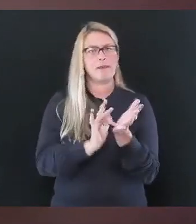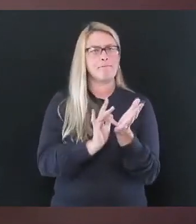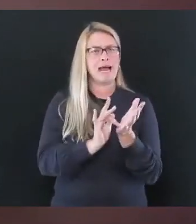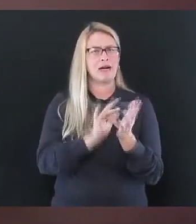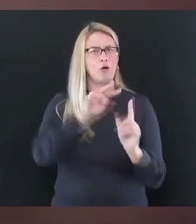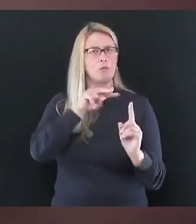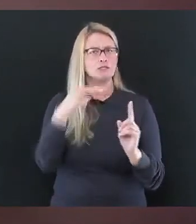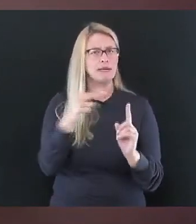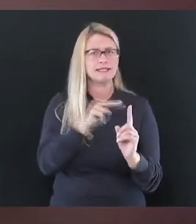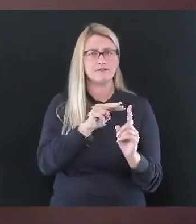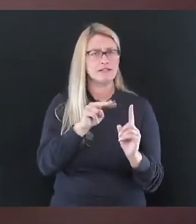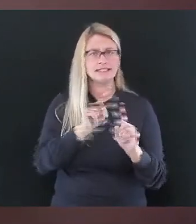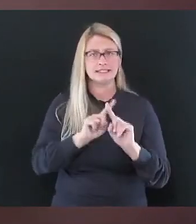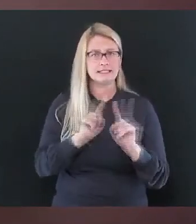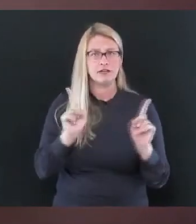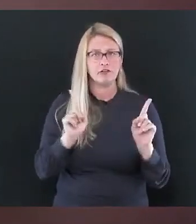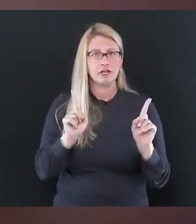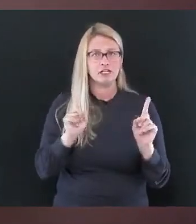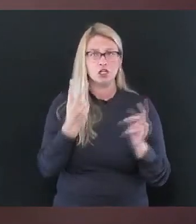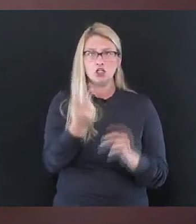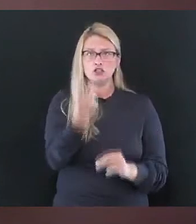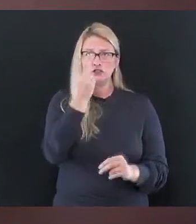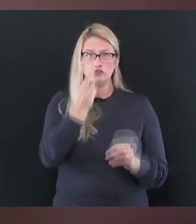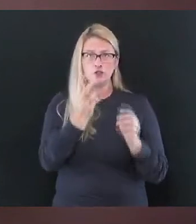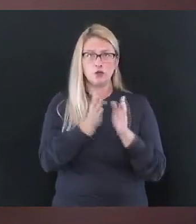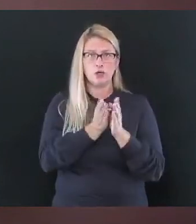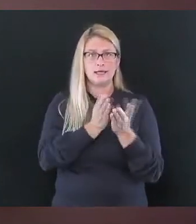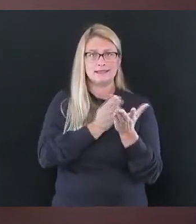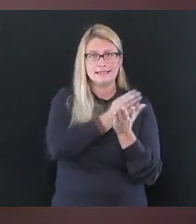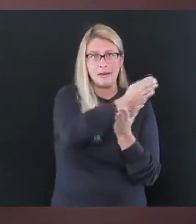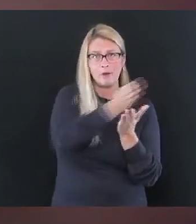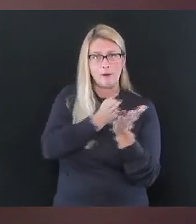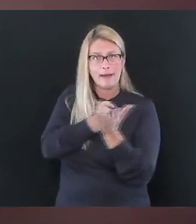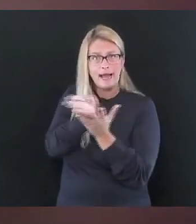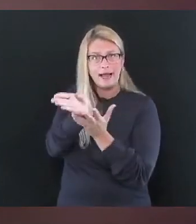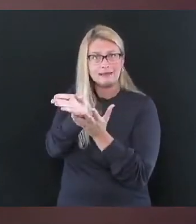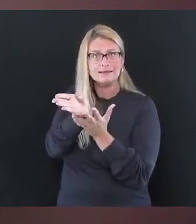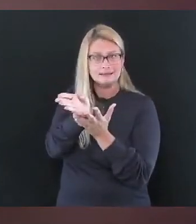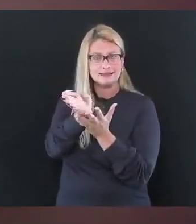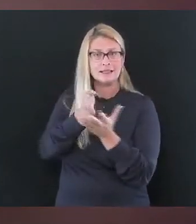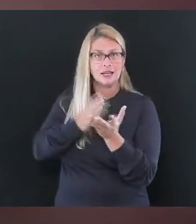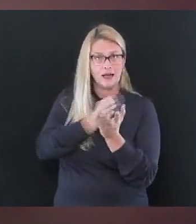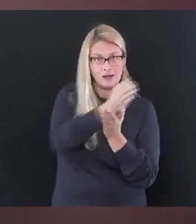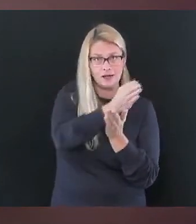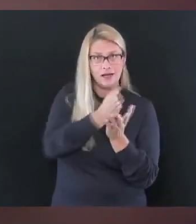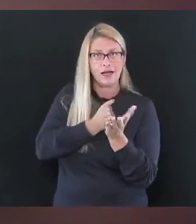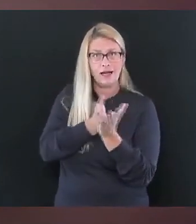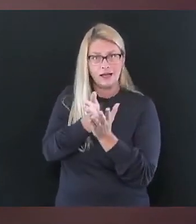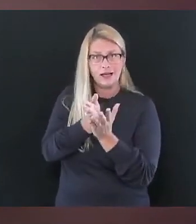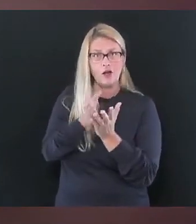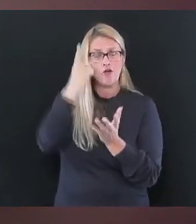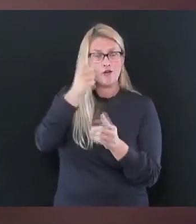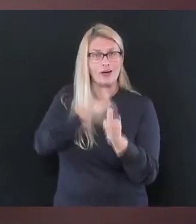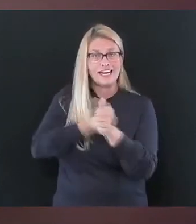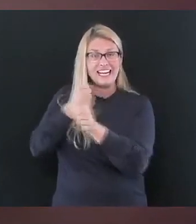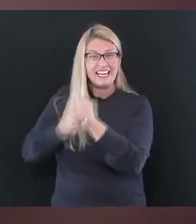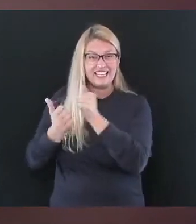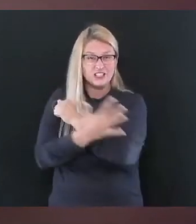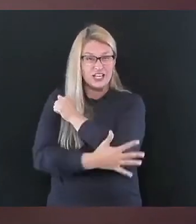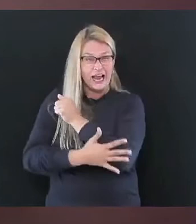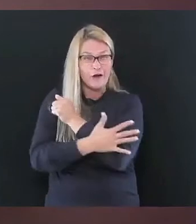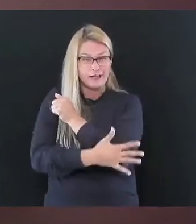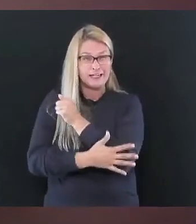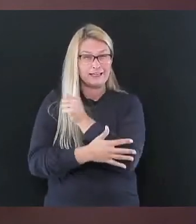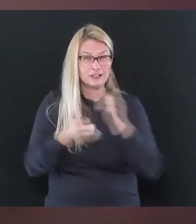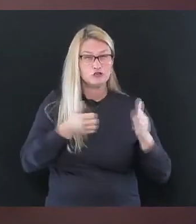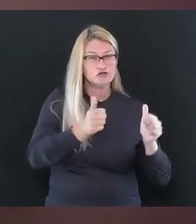standpoint is there's really two separate paths that we have afforded each county to be able to try to